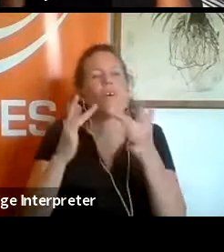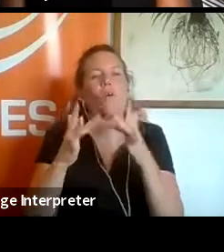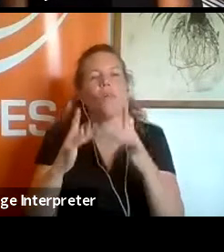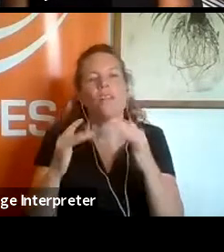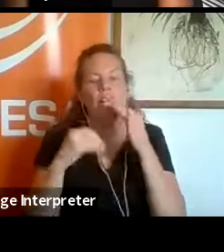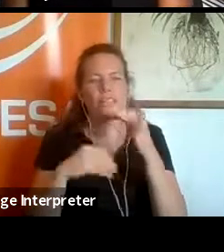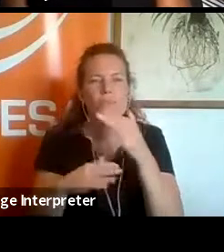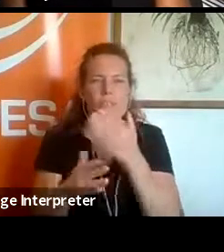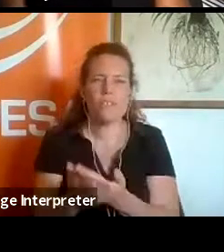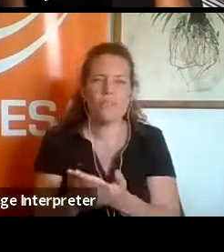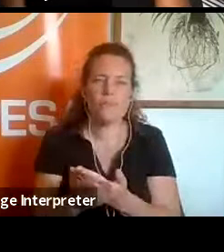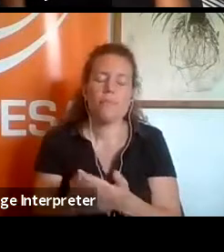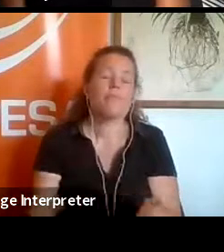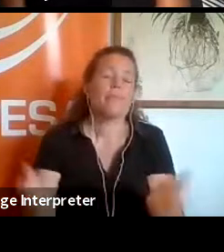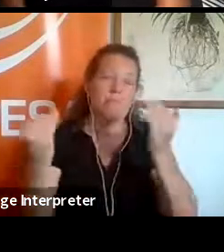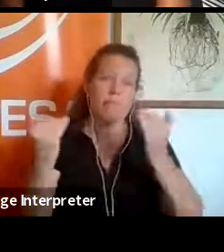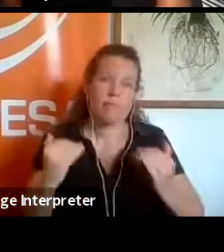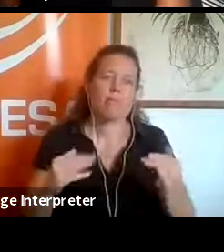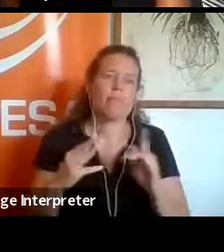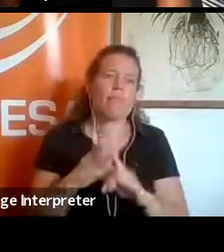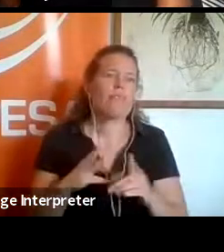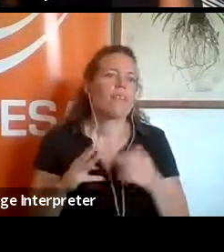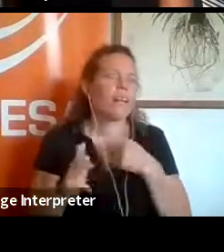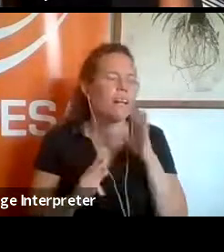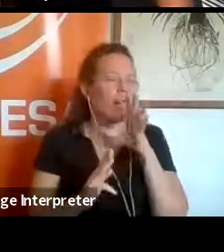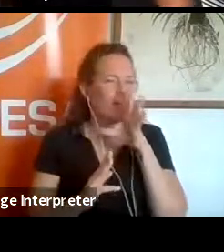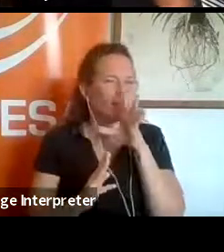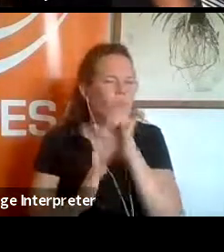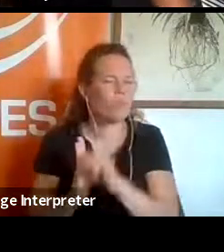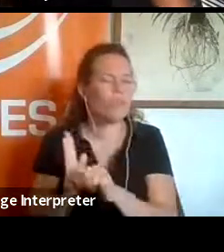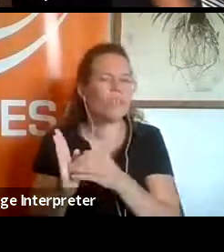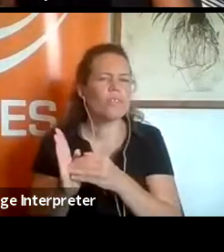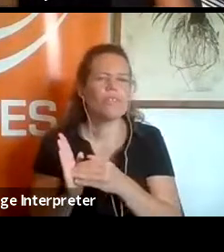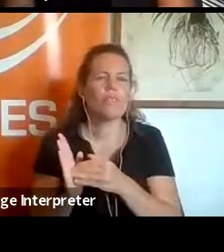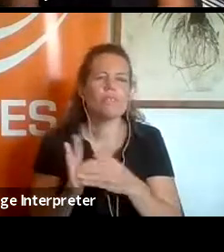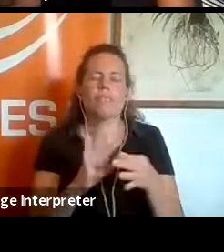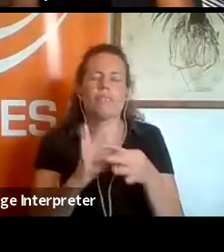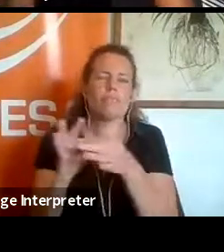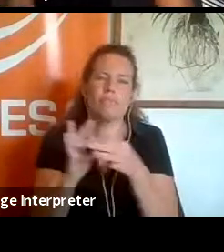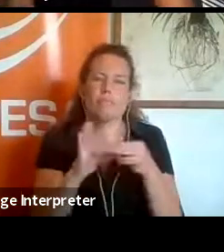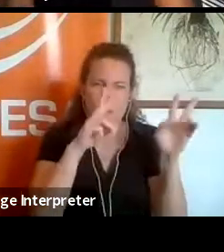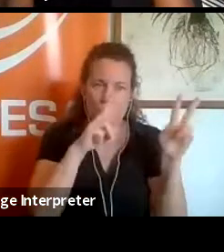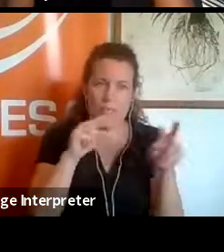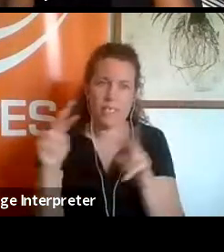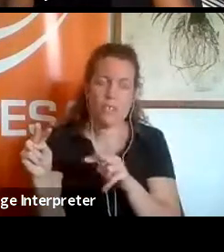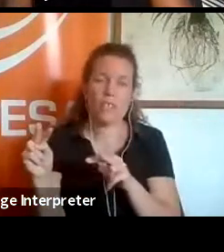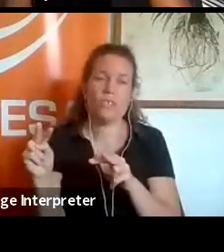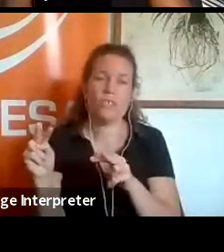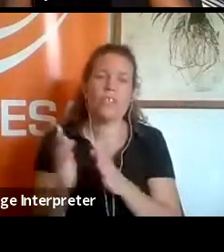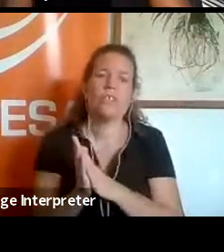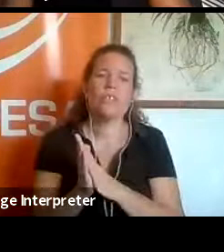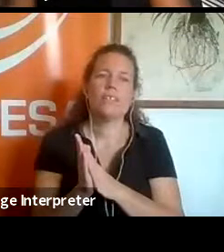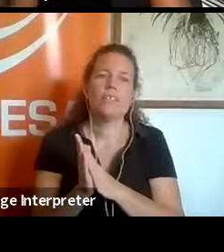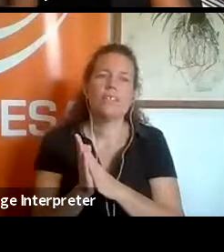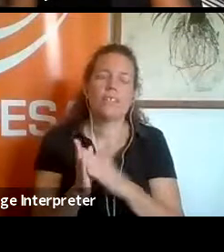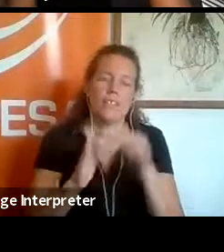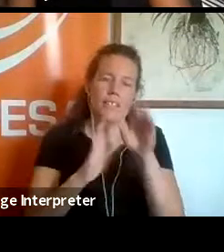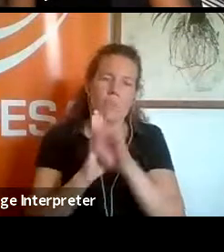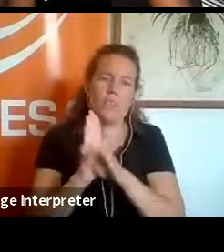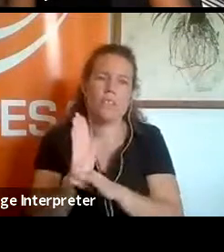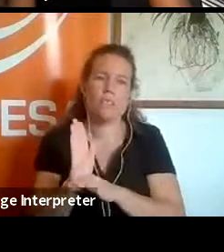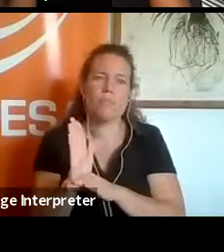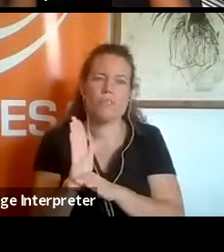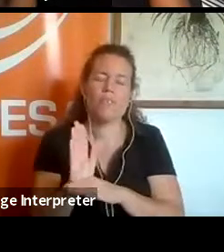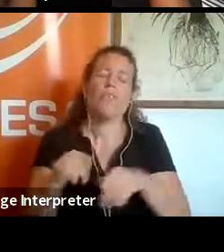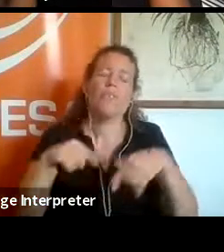I also noted that in respect to my research and also after I release the principles, we still have a long way